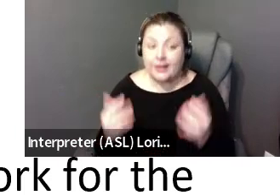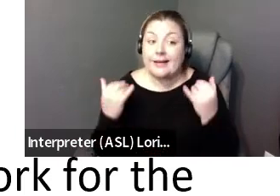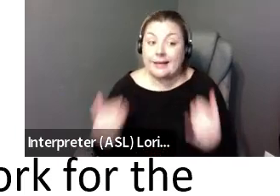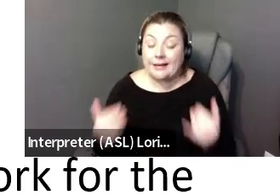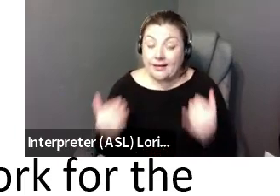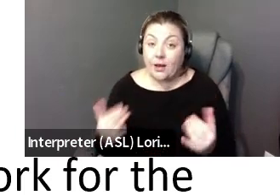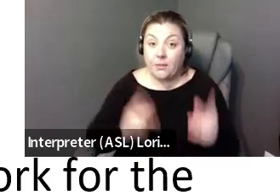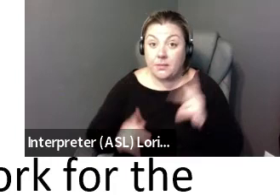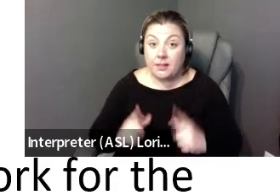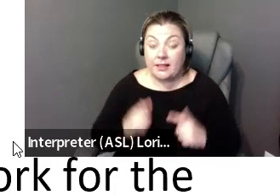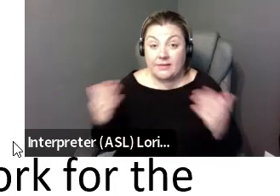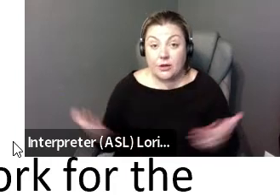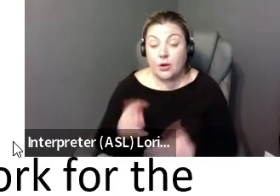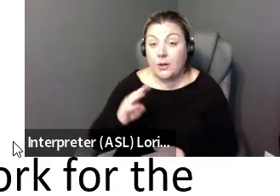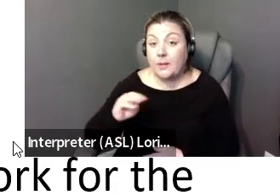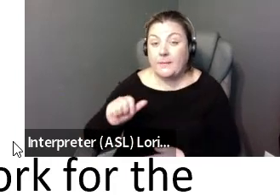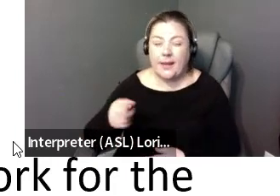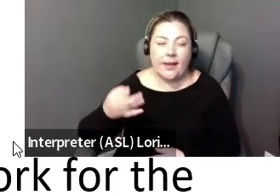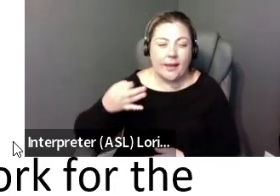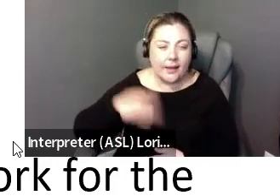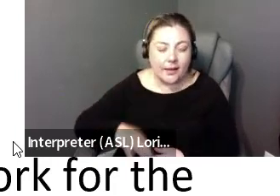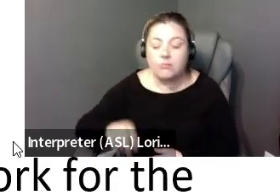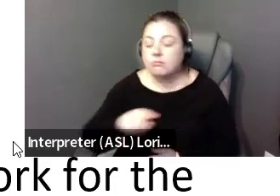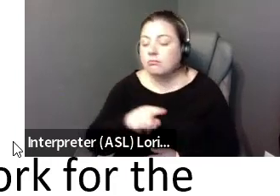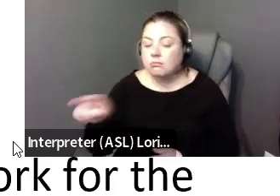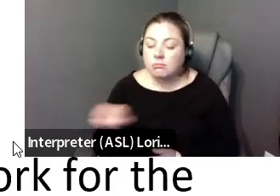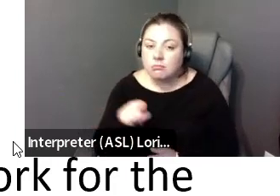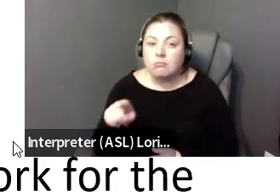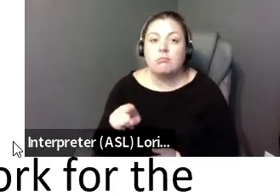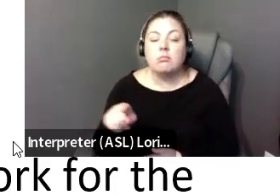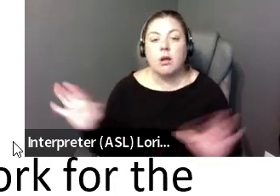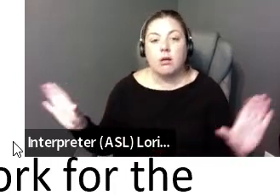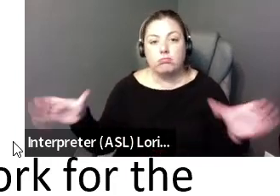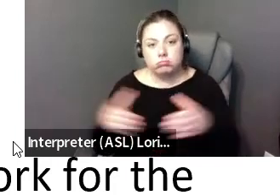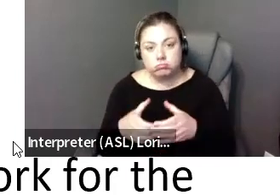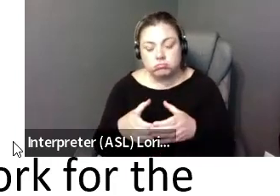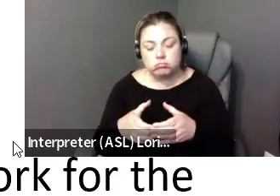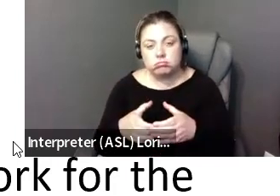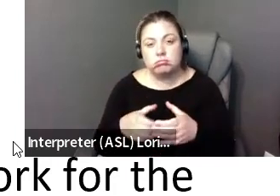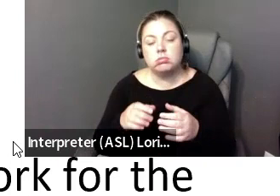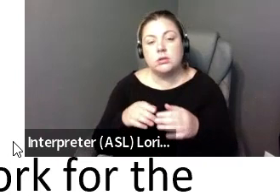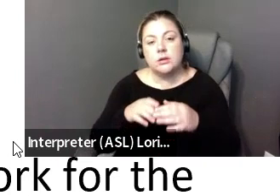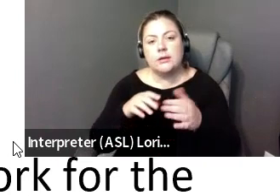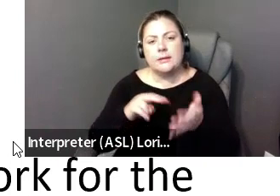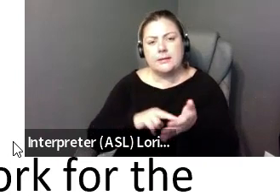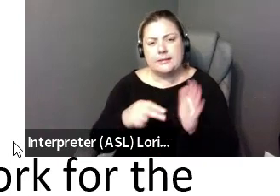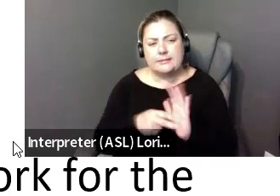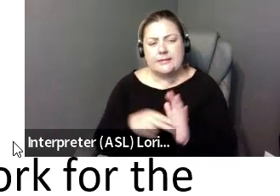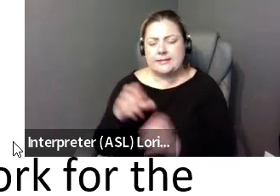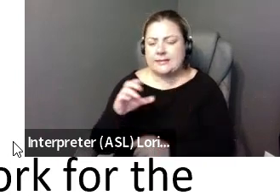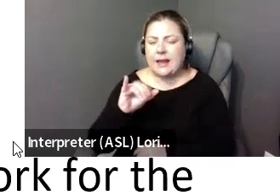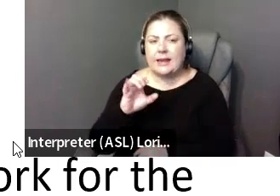from healthcare and social services backgrounds came together to begin to define what that CIE looks like, and we'll dive into those